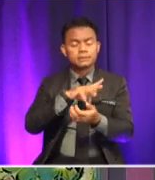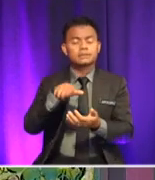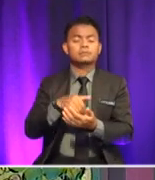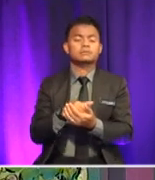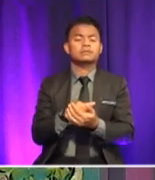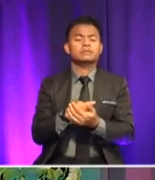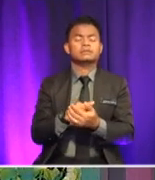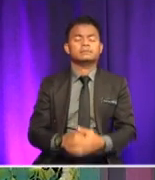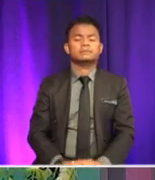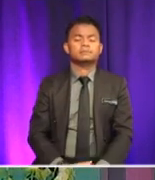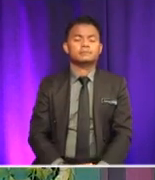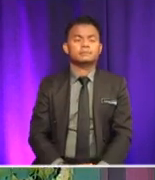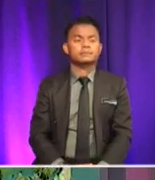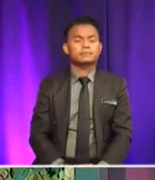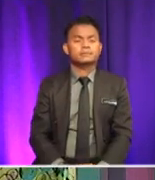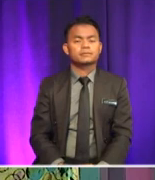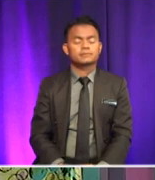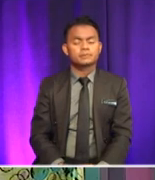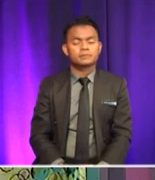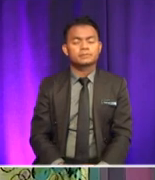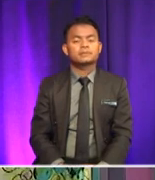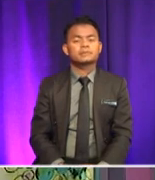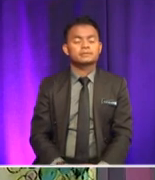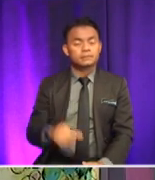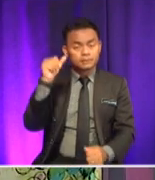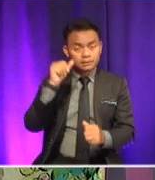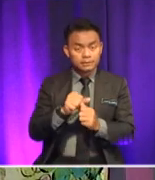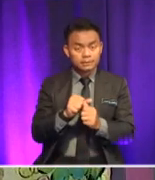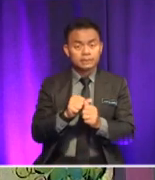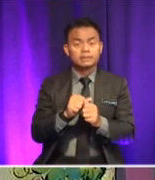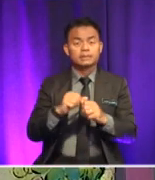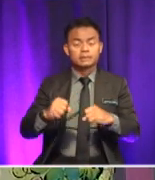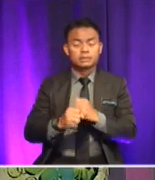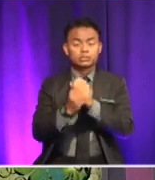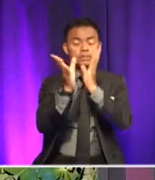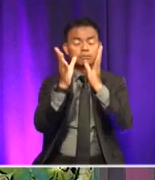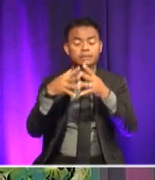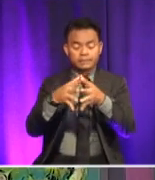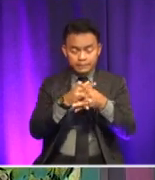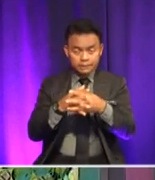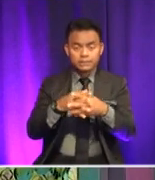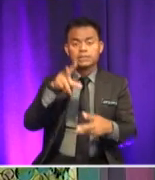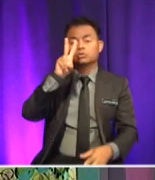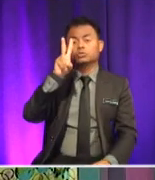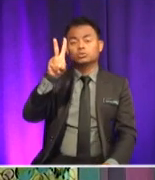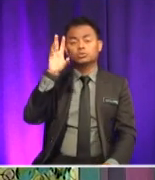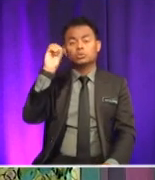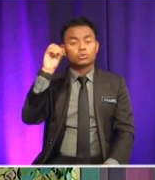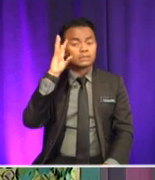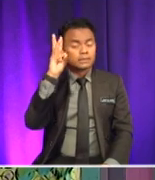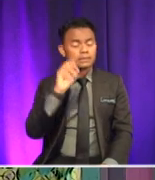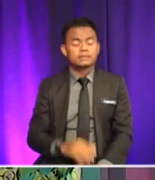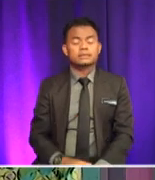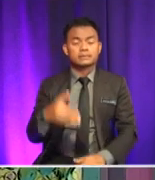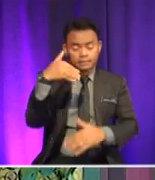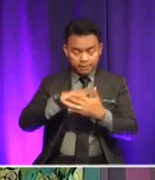the paper is called SPM Kesusasteraan Inggeris 2206. That's the code. In this paper, it's divided